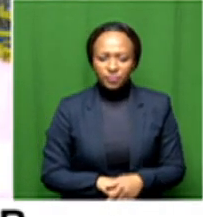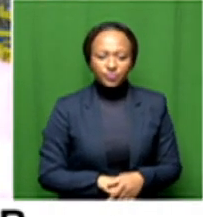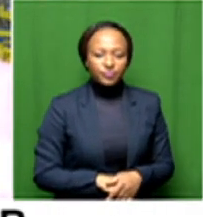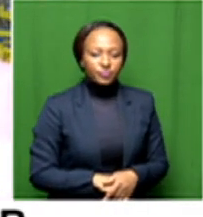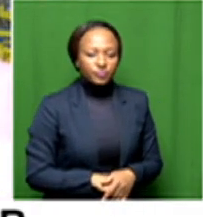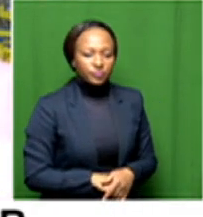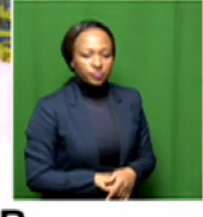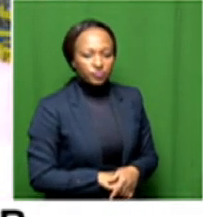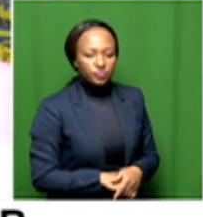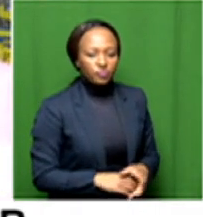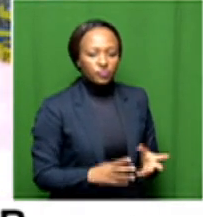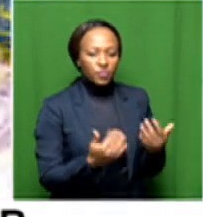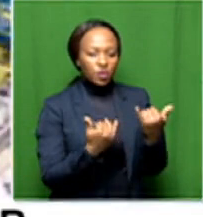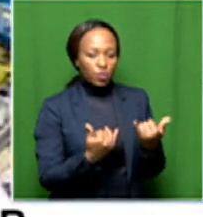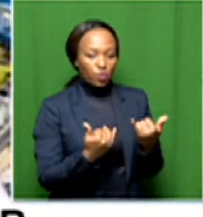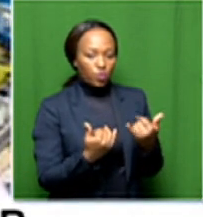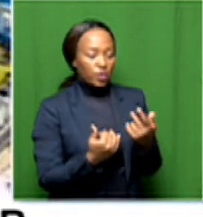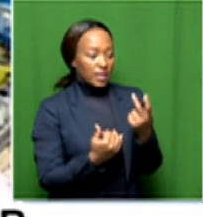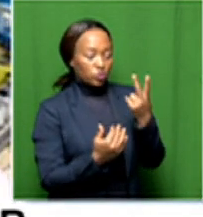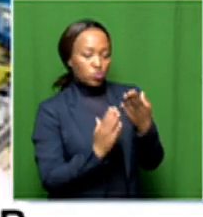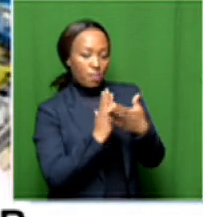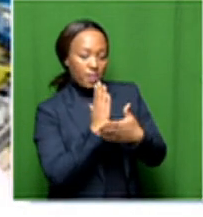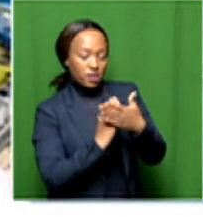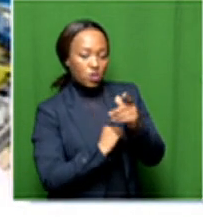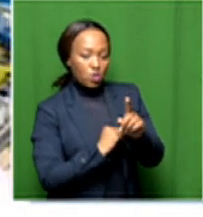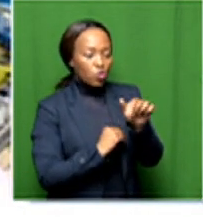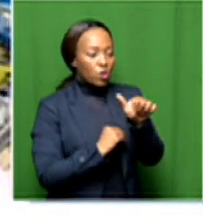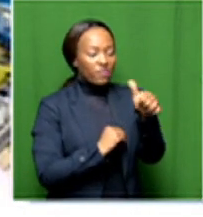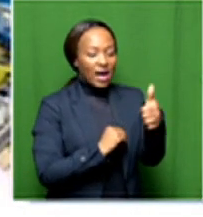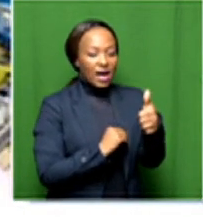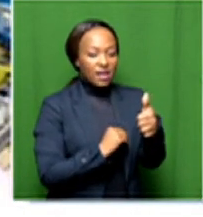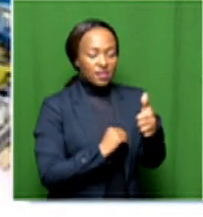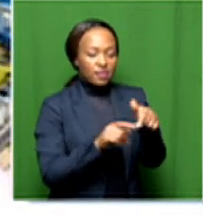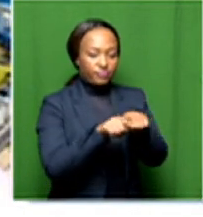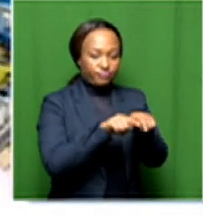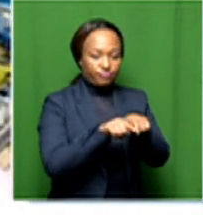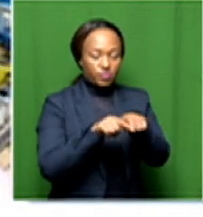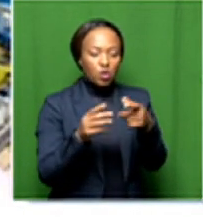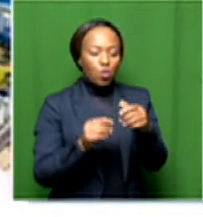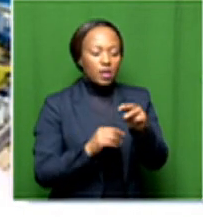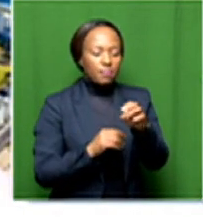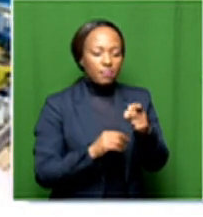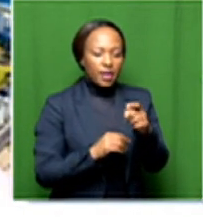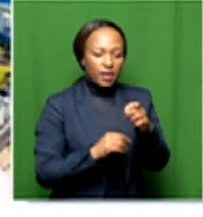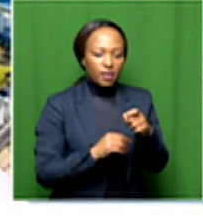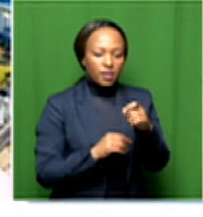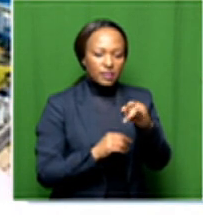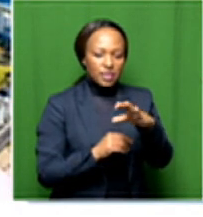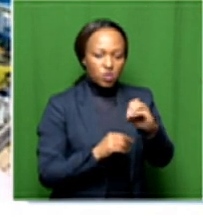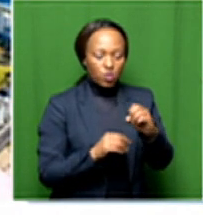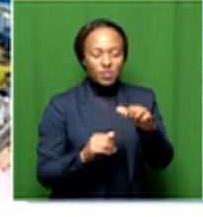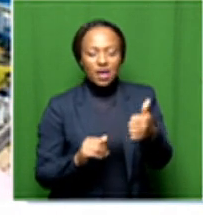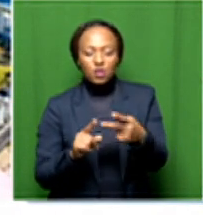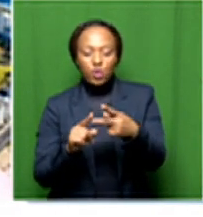Well, there's 2 parts to that. The first is that there are 2 other trials that are planned, one in Mexico and one in the United States,